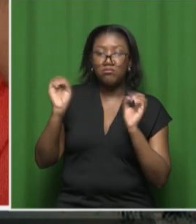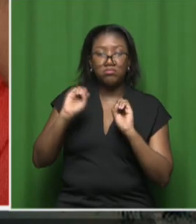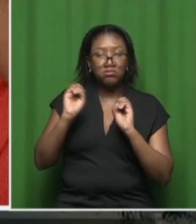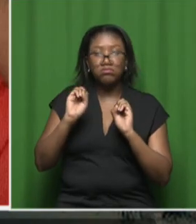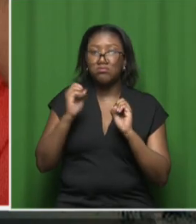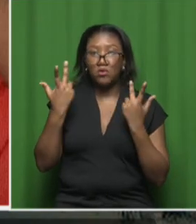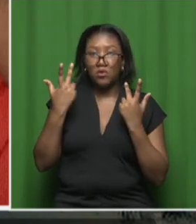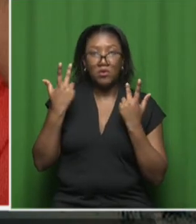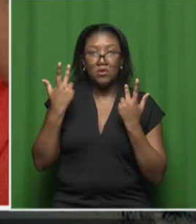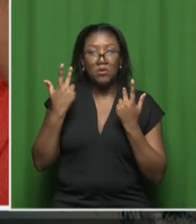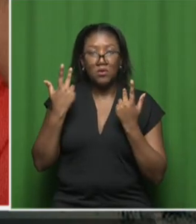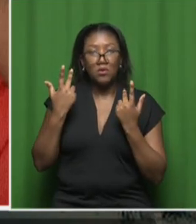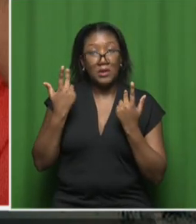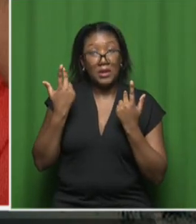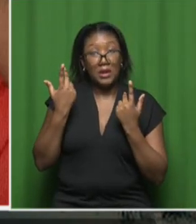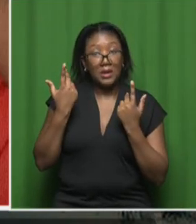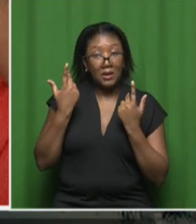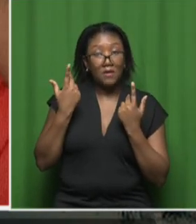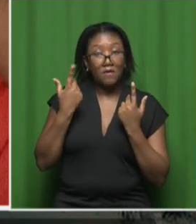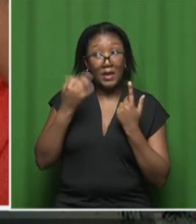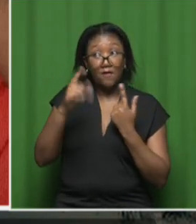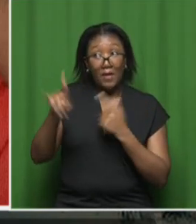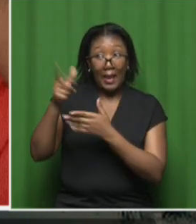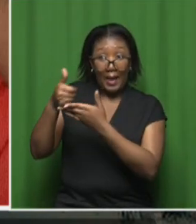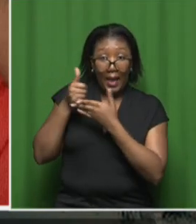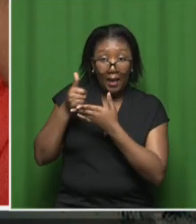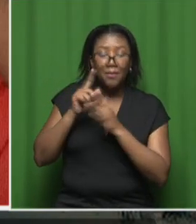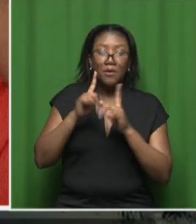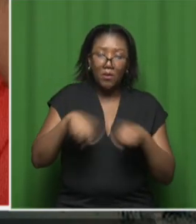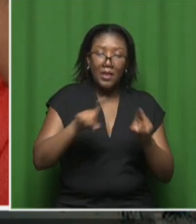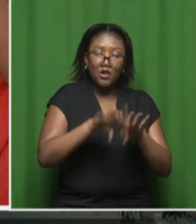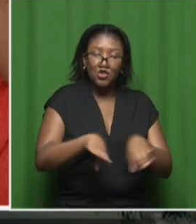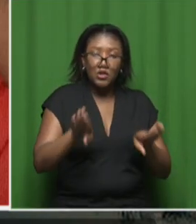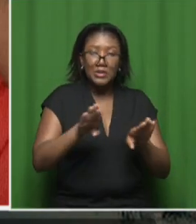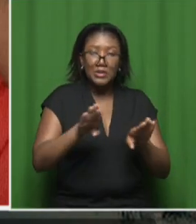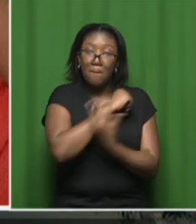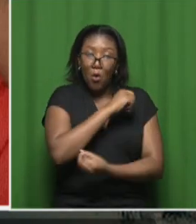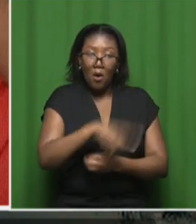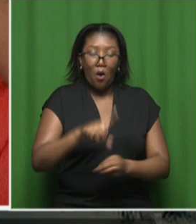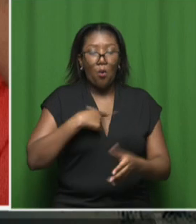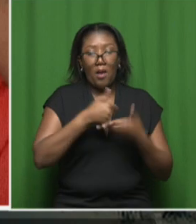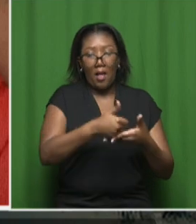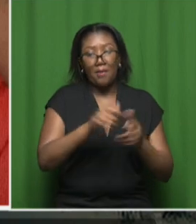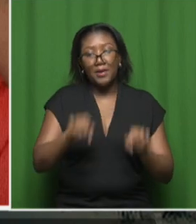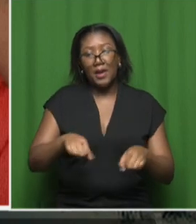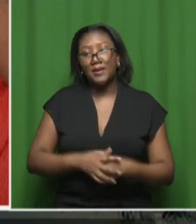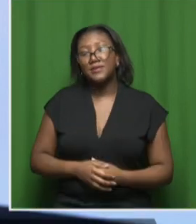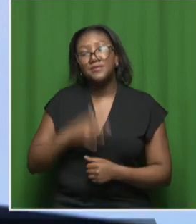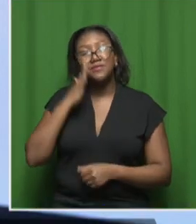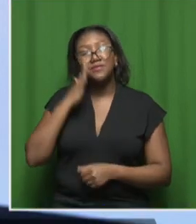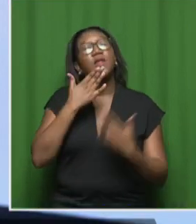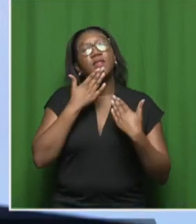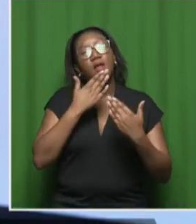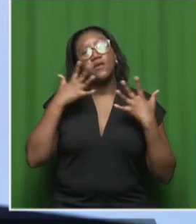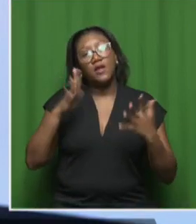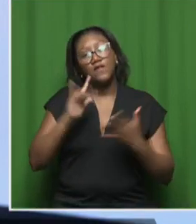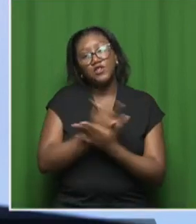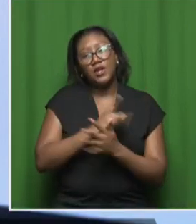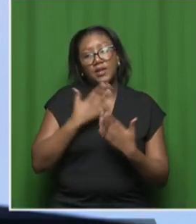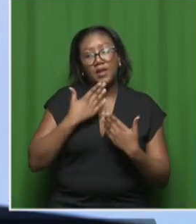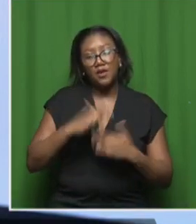able to help those struggling families. All right, Mr. Maponya, great chatting to you. Thank you so much for joining